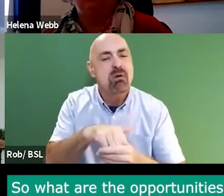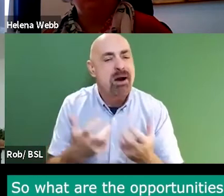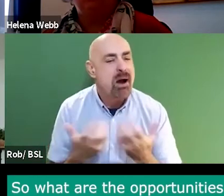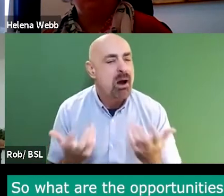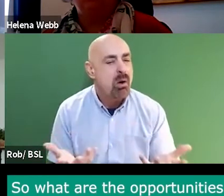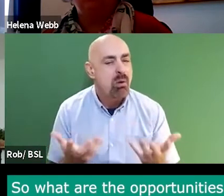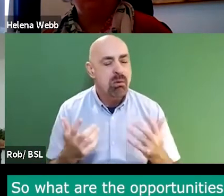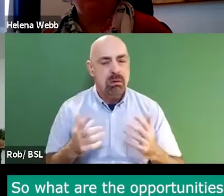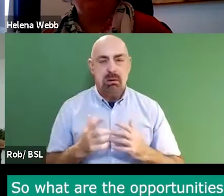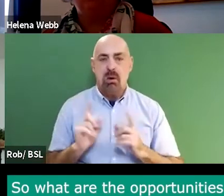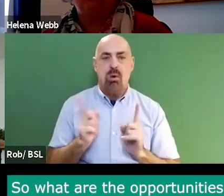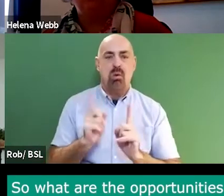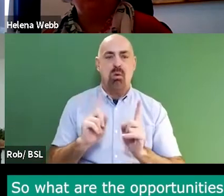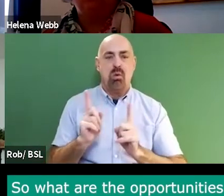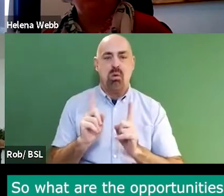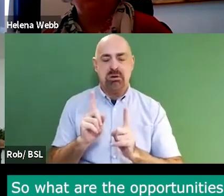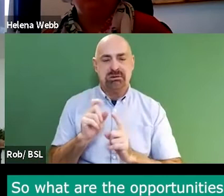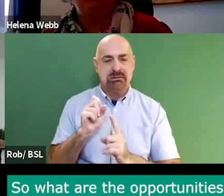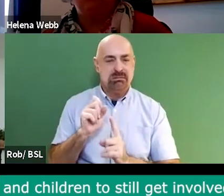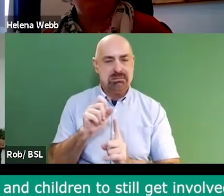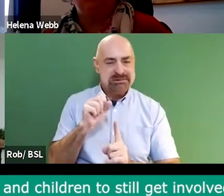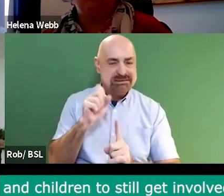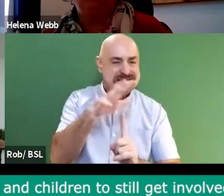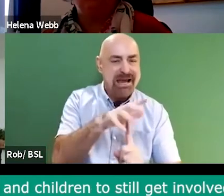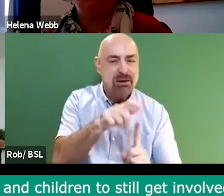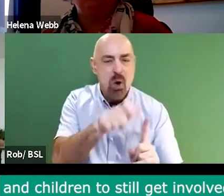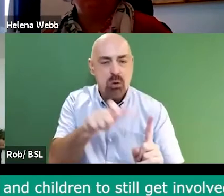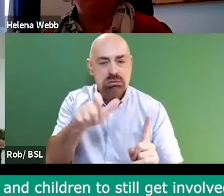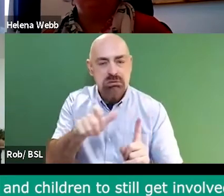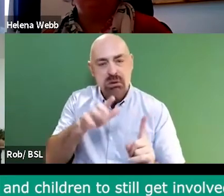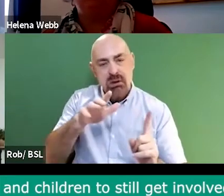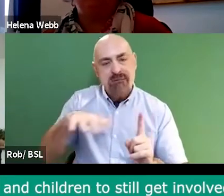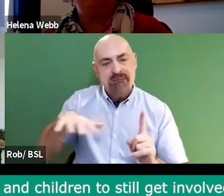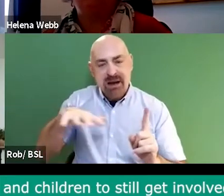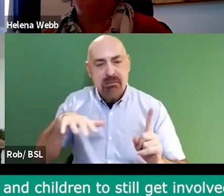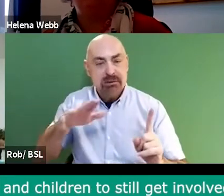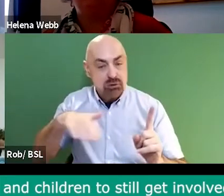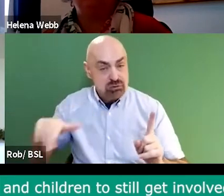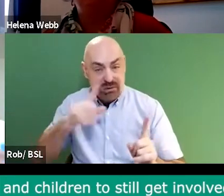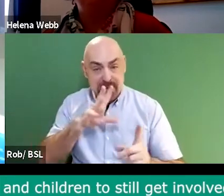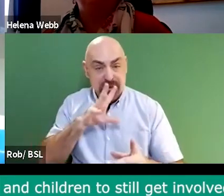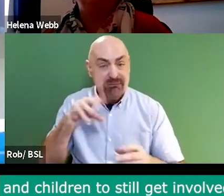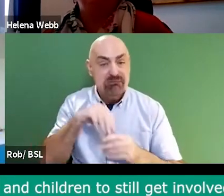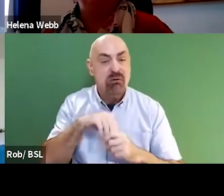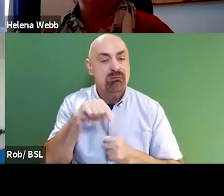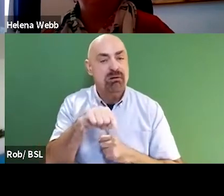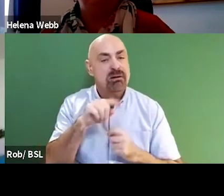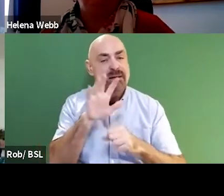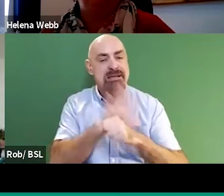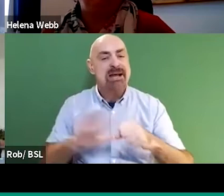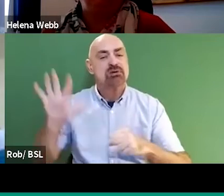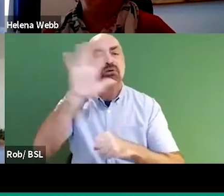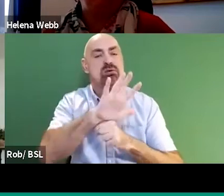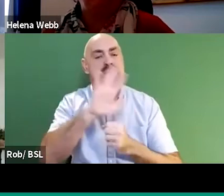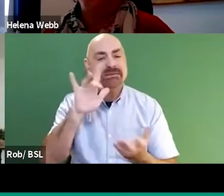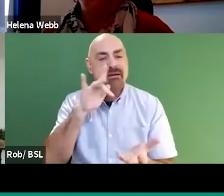what are the opportunities for stakeholders, families and children to still get involved in the National Centre?